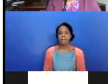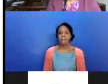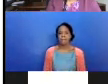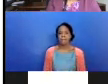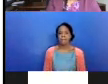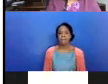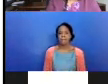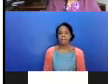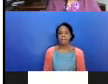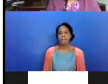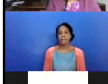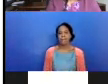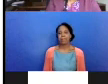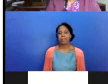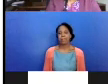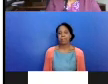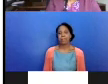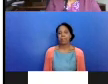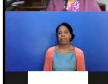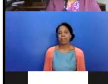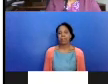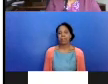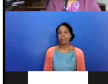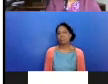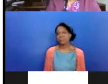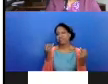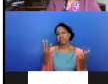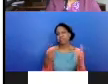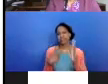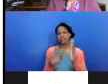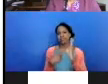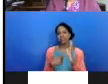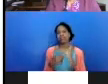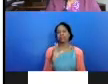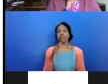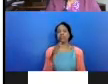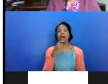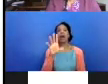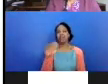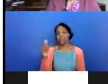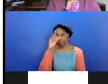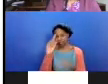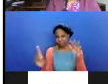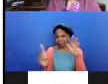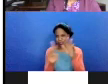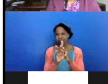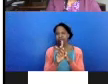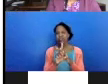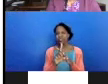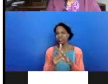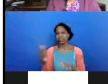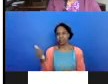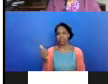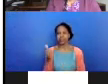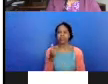so there's many other examples in terms of just the different, just another one that kind of stands out is we sometimes, of course, this audience will be